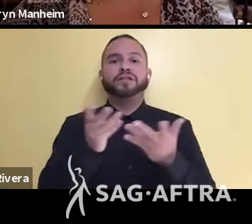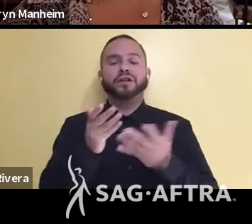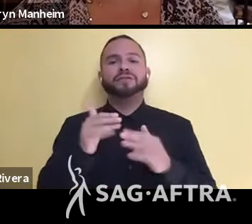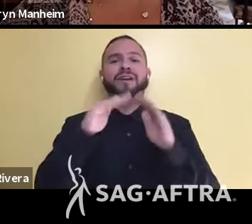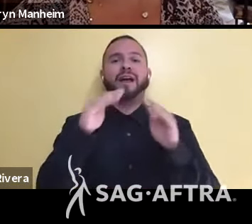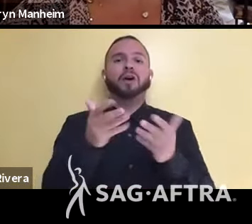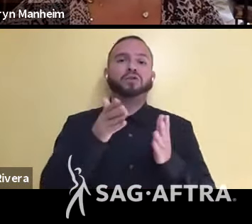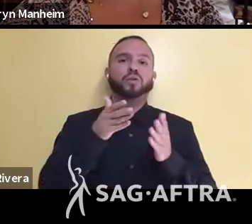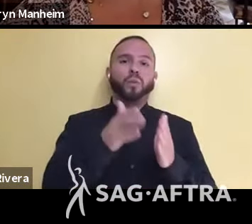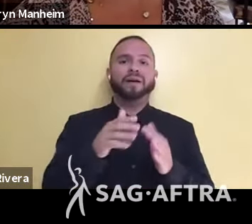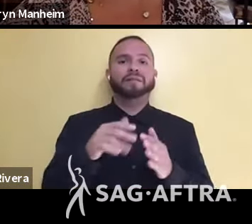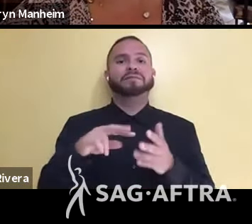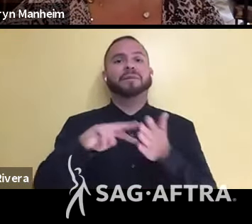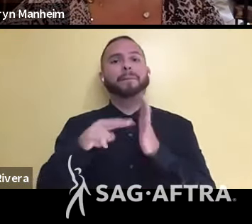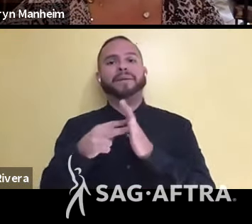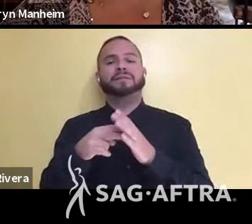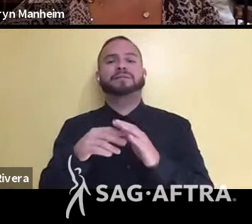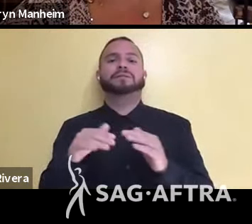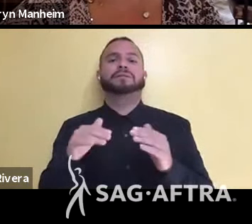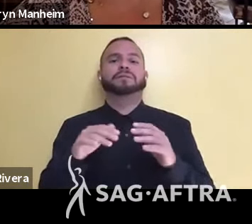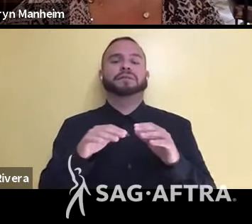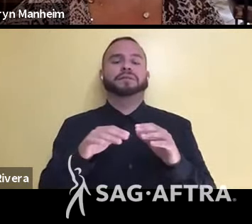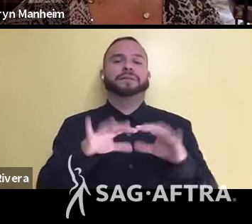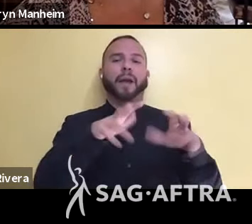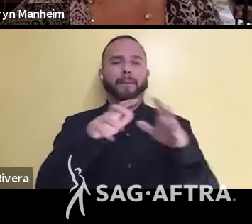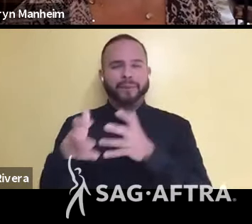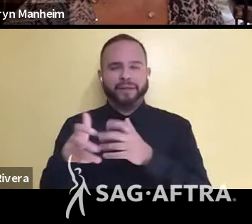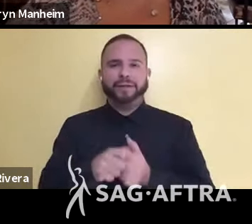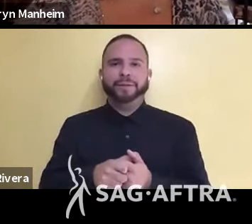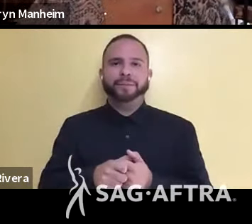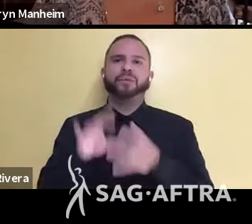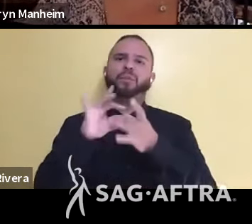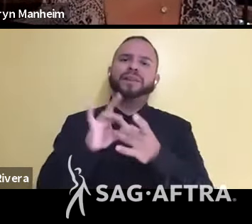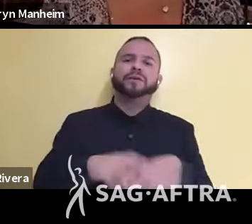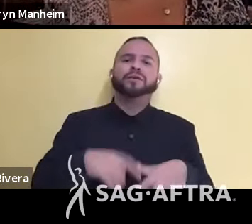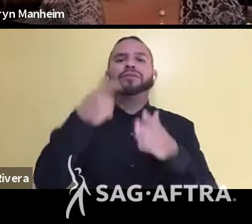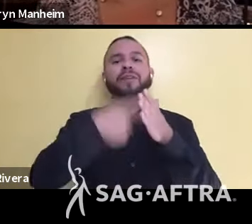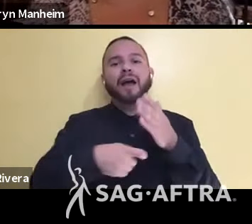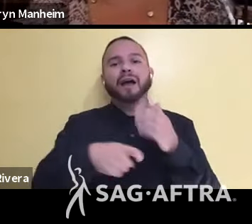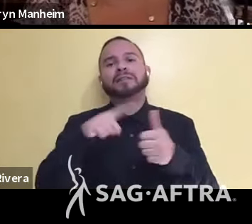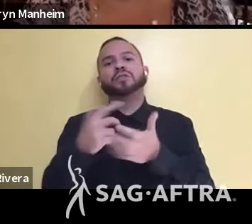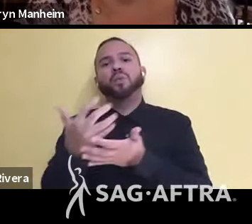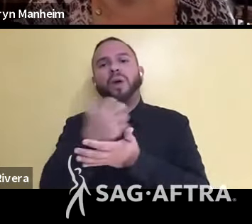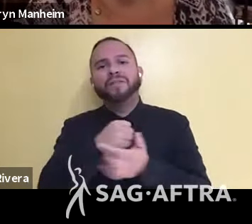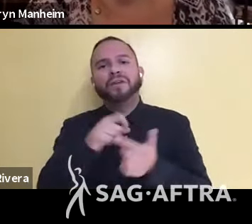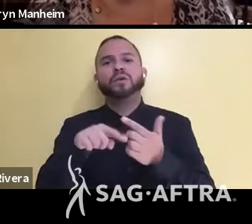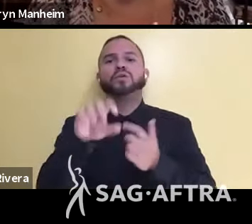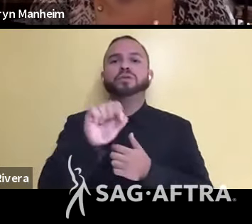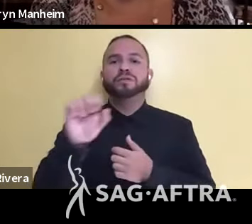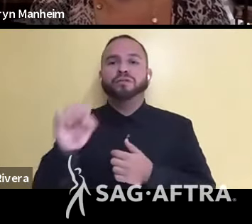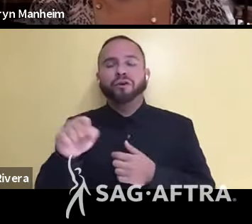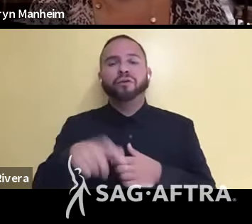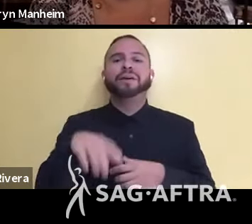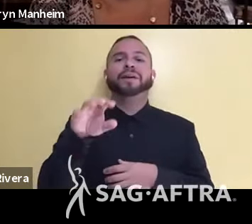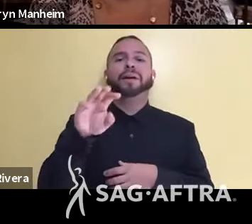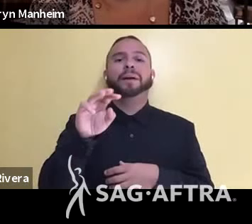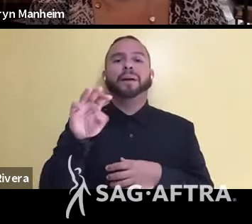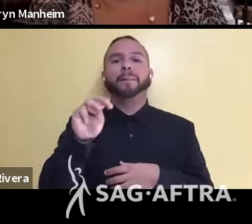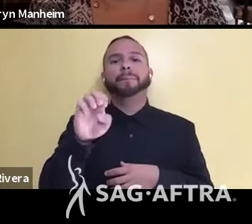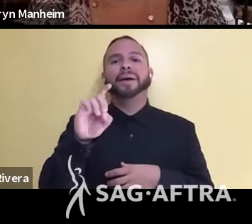Committee, which has jurisdiction over legislation pertaining to taxes, revenue, Social Security, Medicare, all the